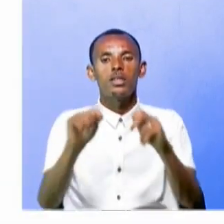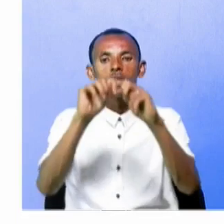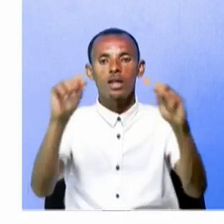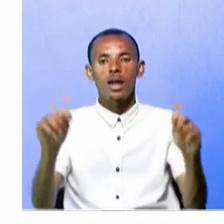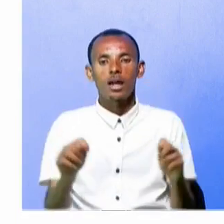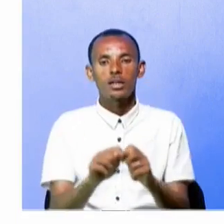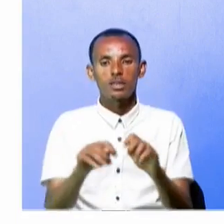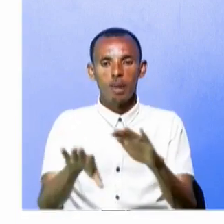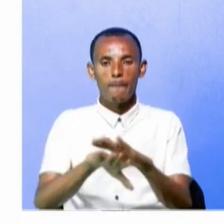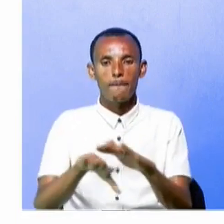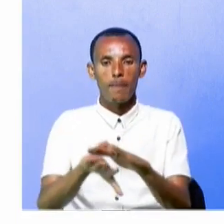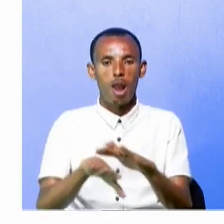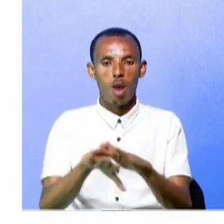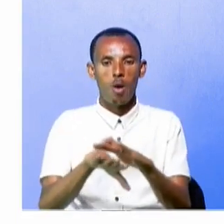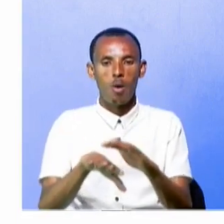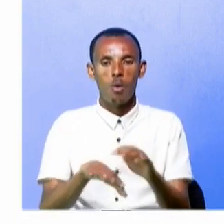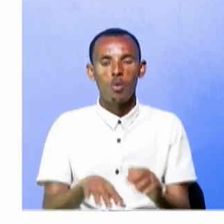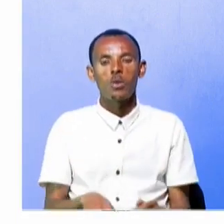below